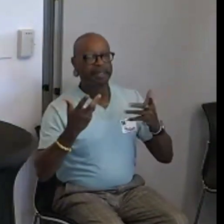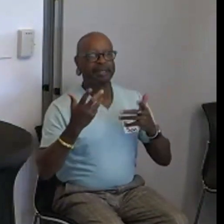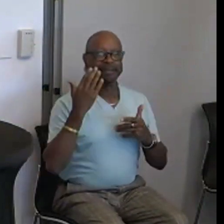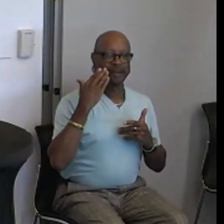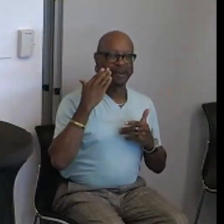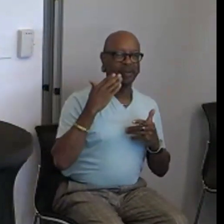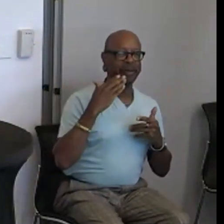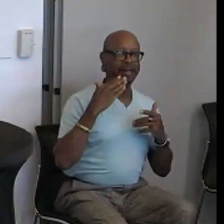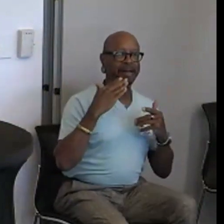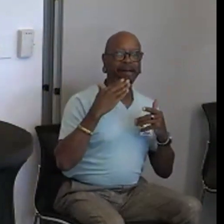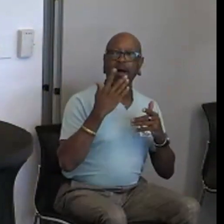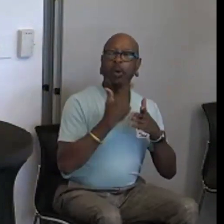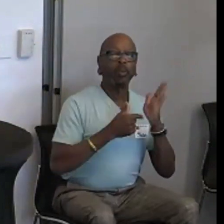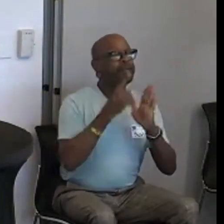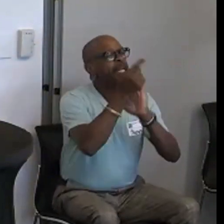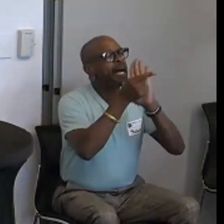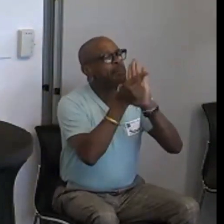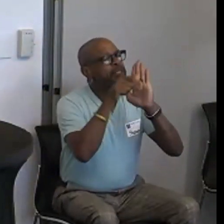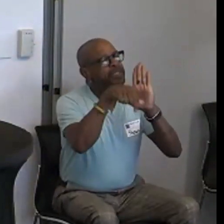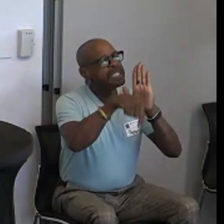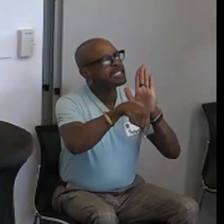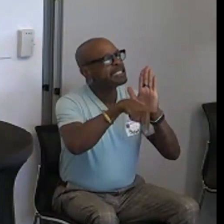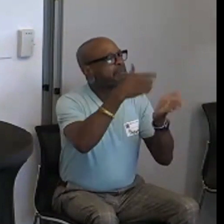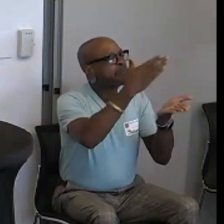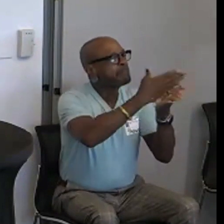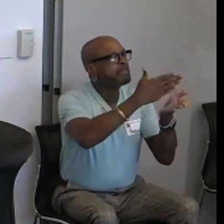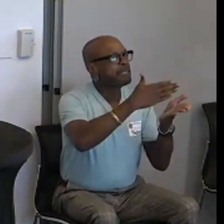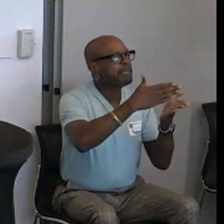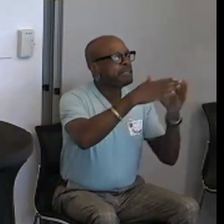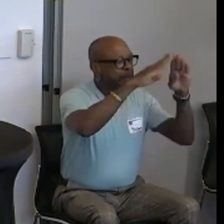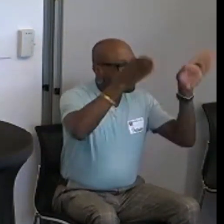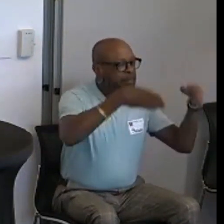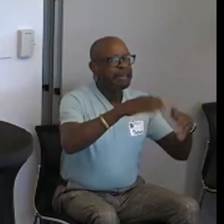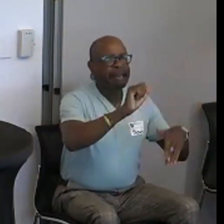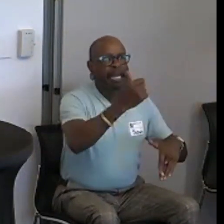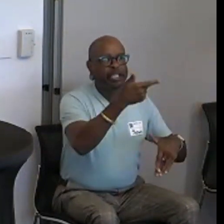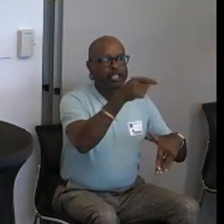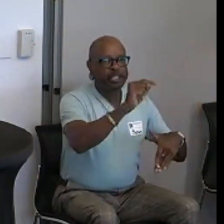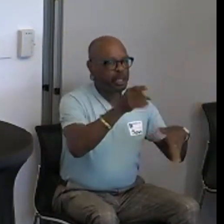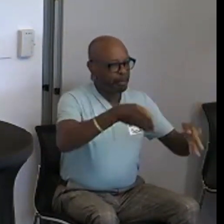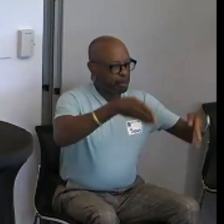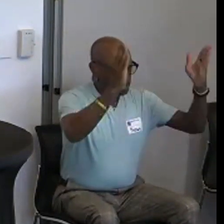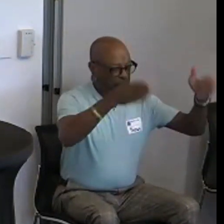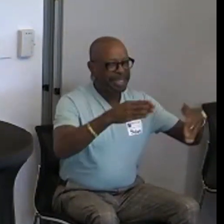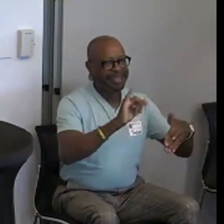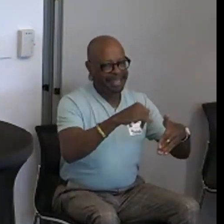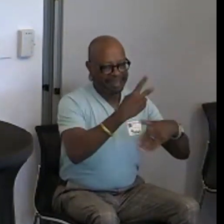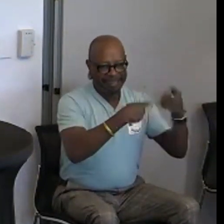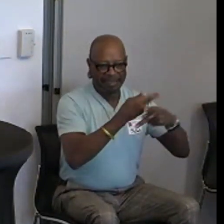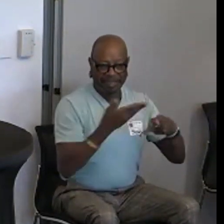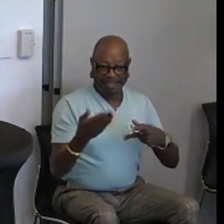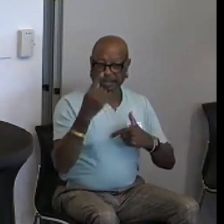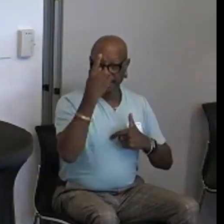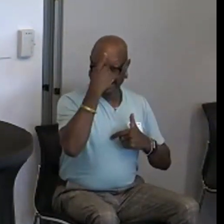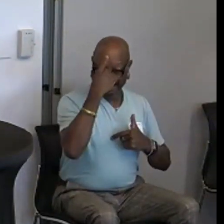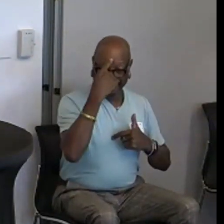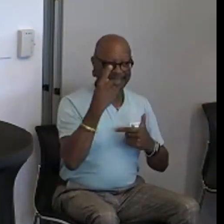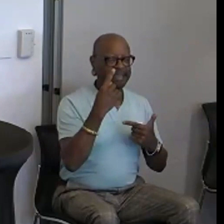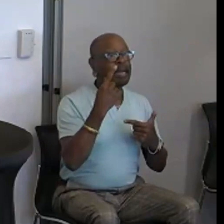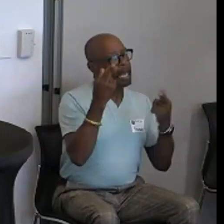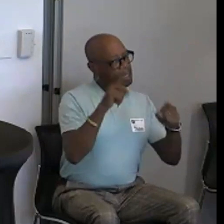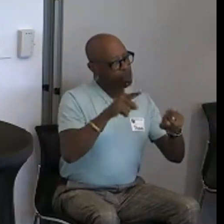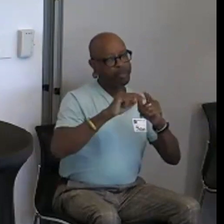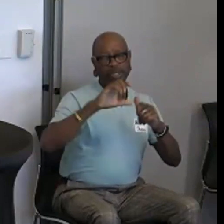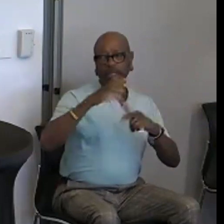know, what are the hours for this station agent booth? Things like that. So I think there's I agree